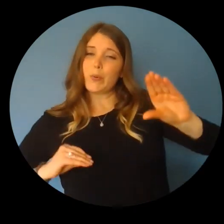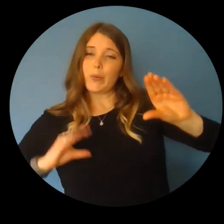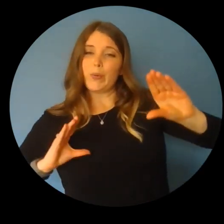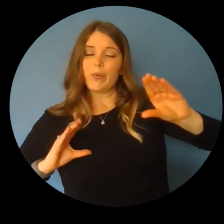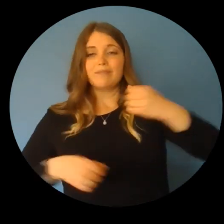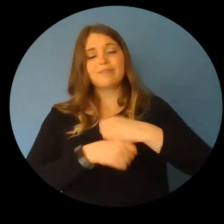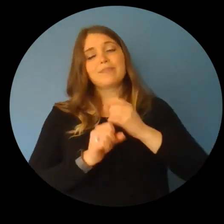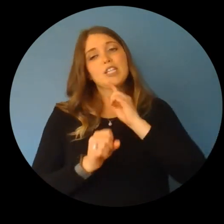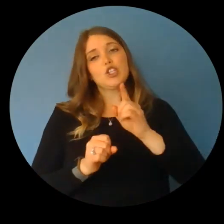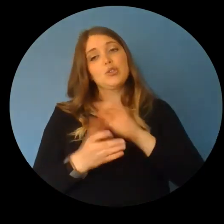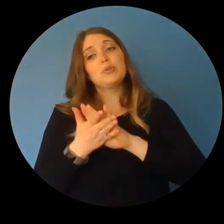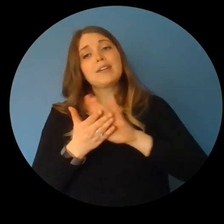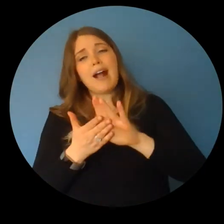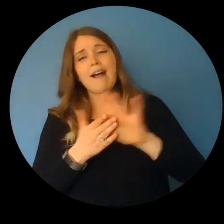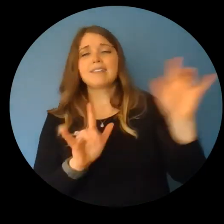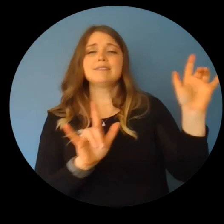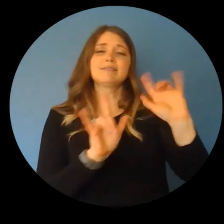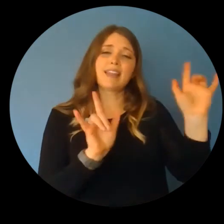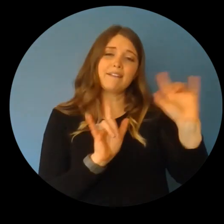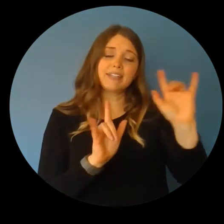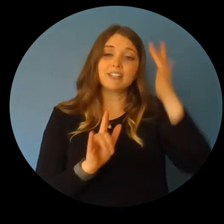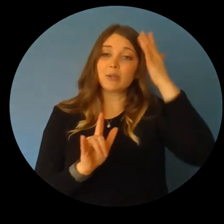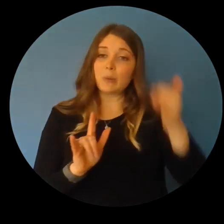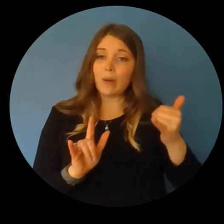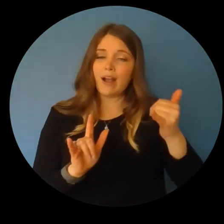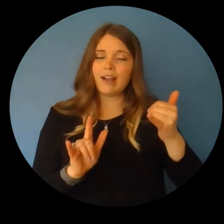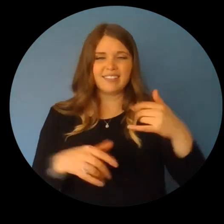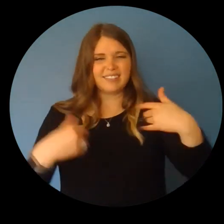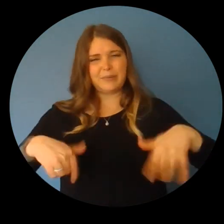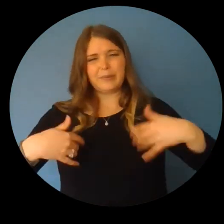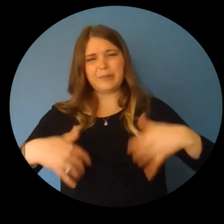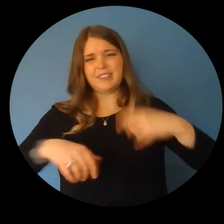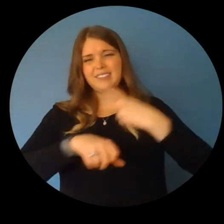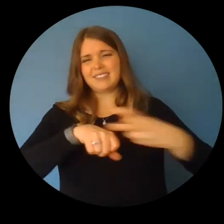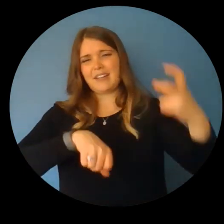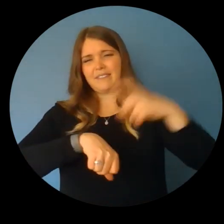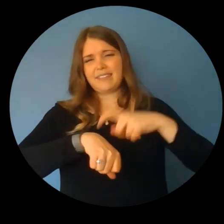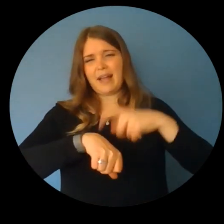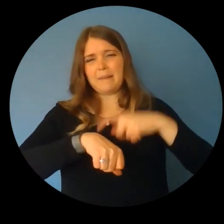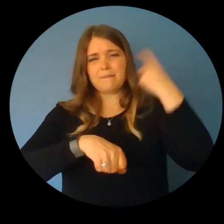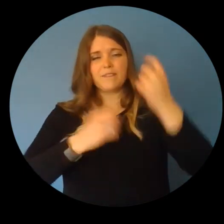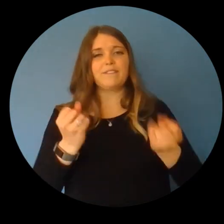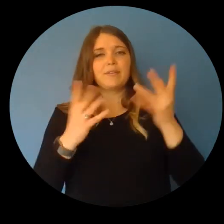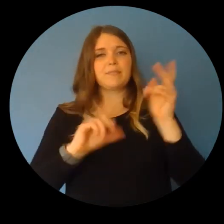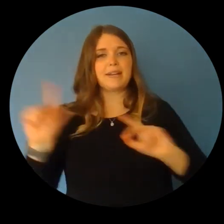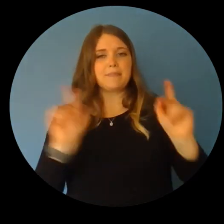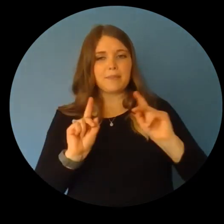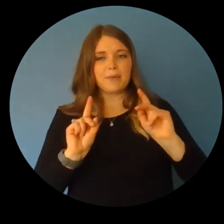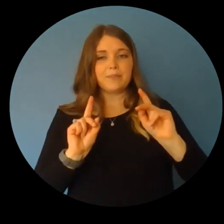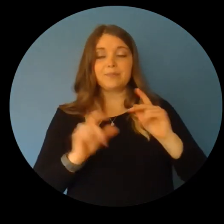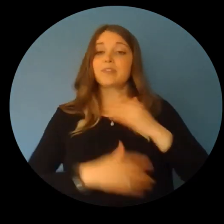and loving to other people, because this is a hard time for a lot of people. And with that, I hope you enjoy the rest of the Saturday.